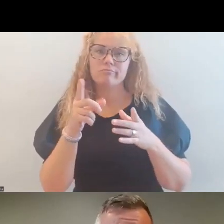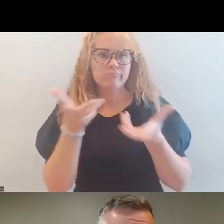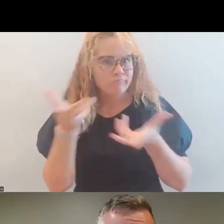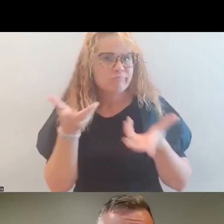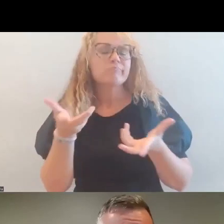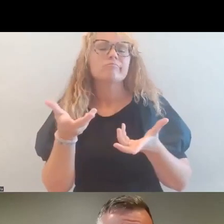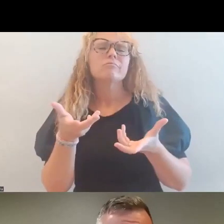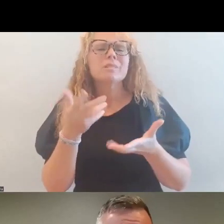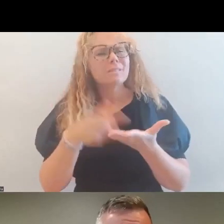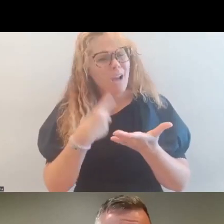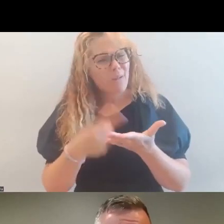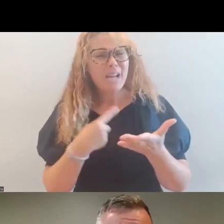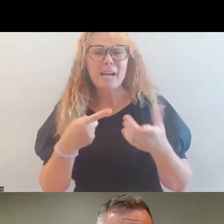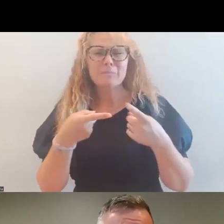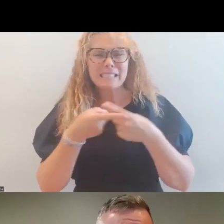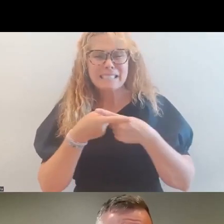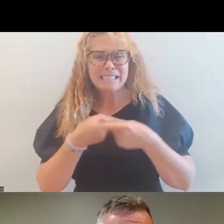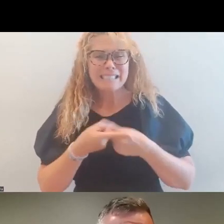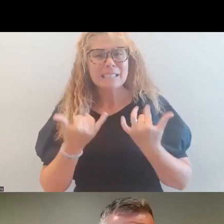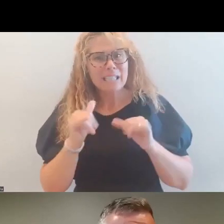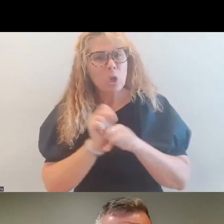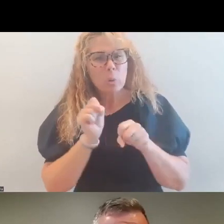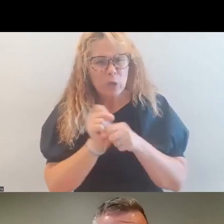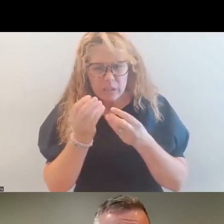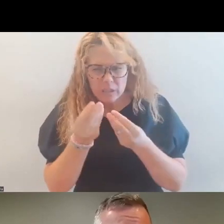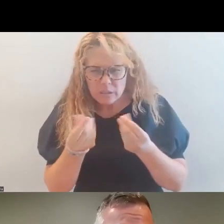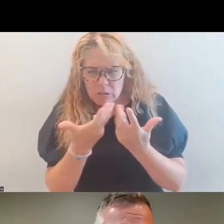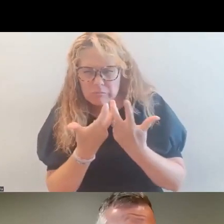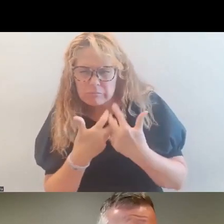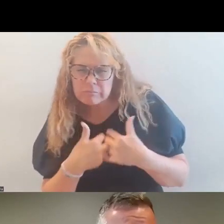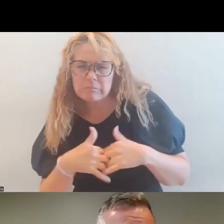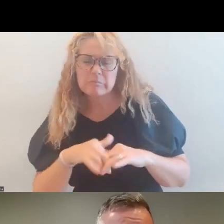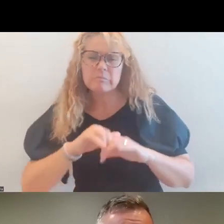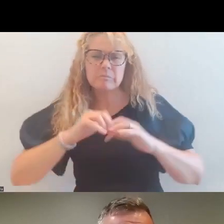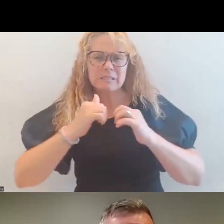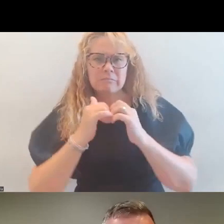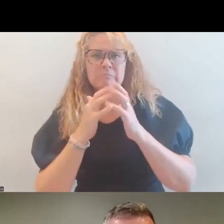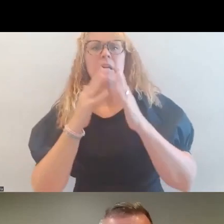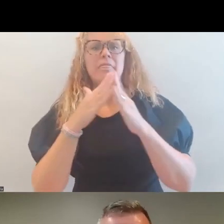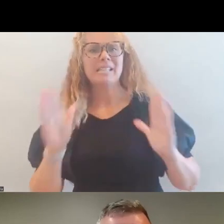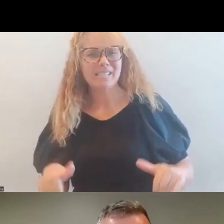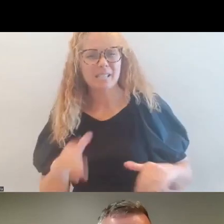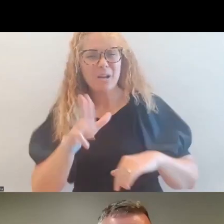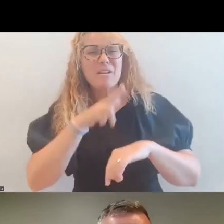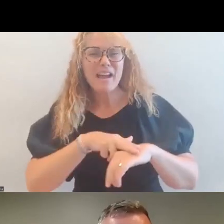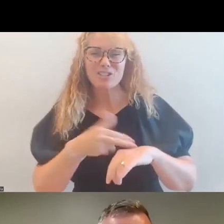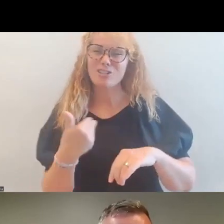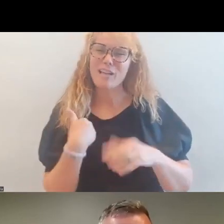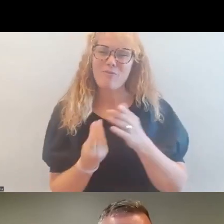of friction at times, because we are still all working to grow the system together, and that naturally creates growing